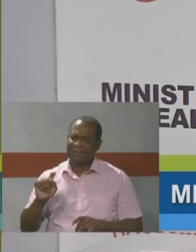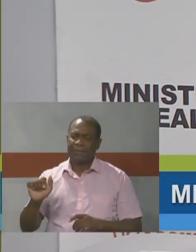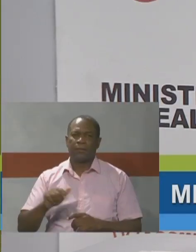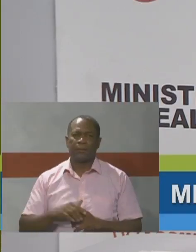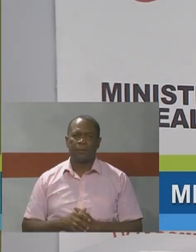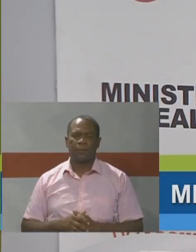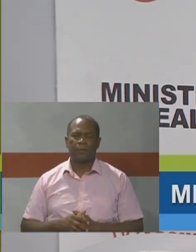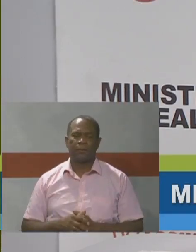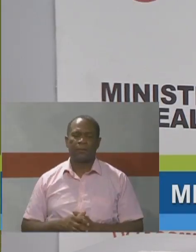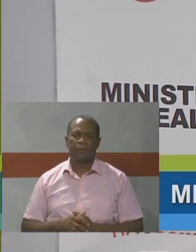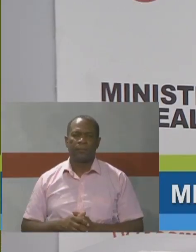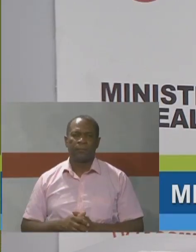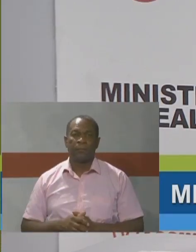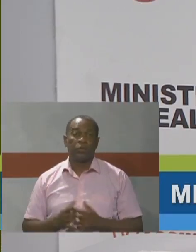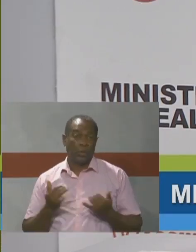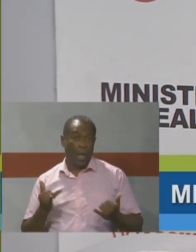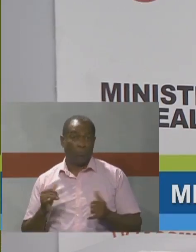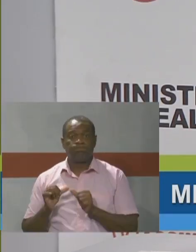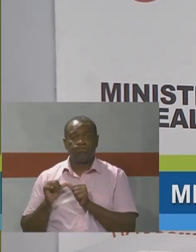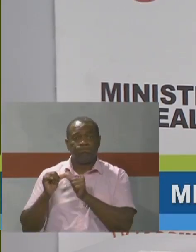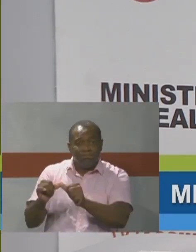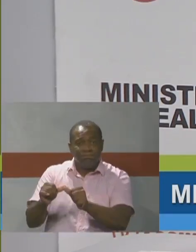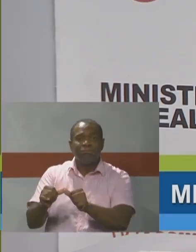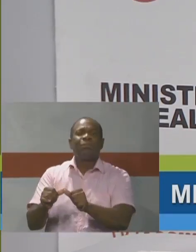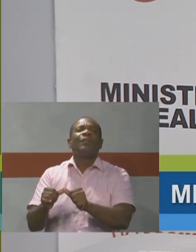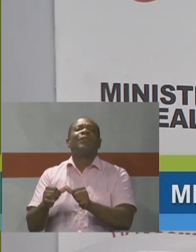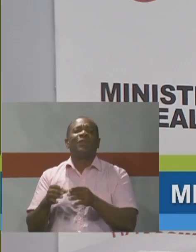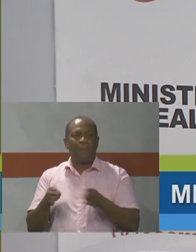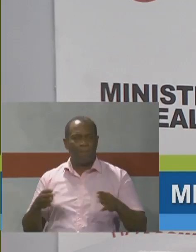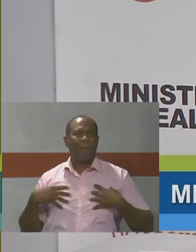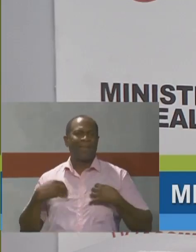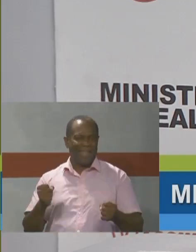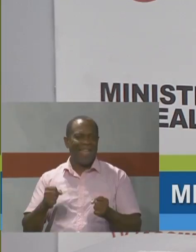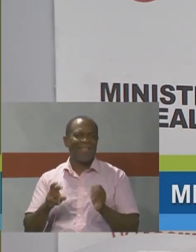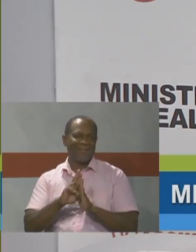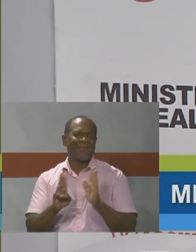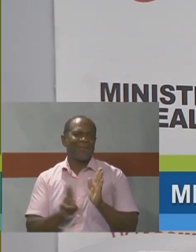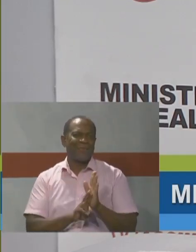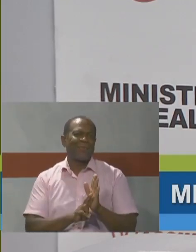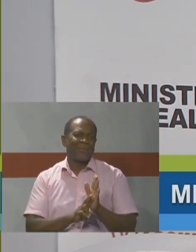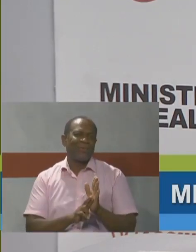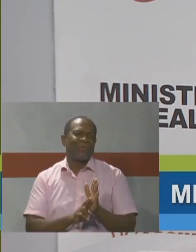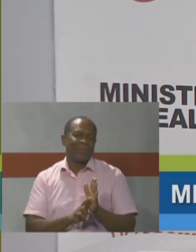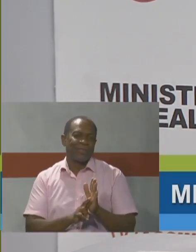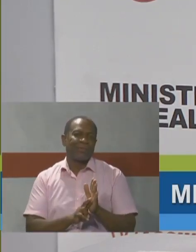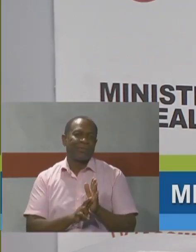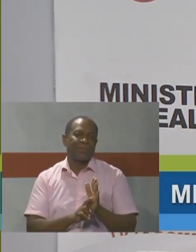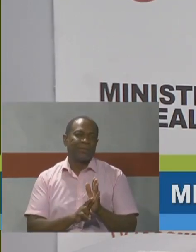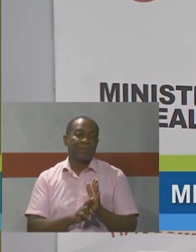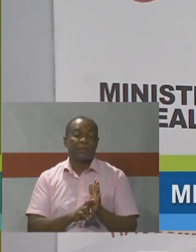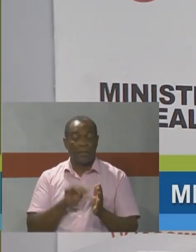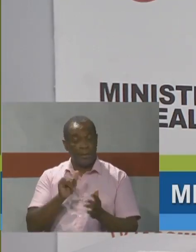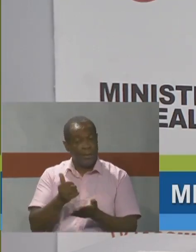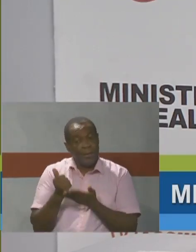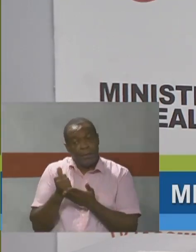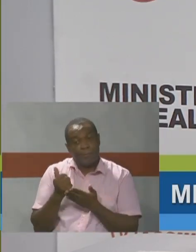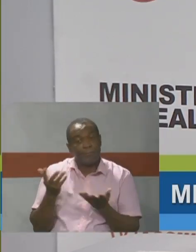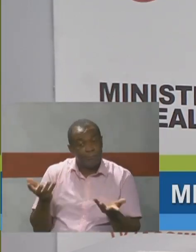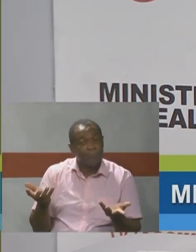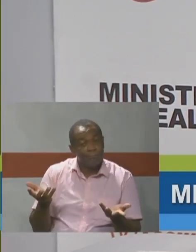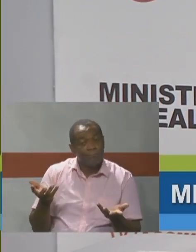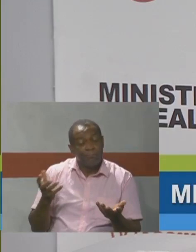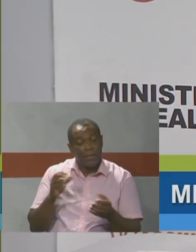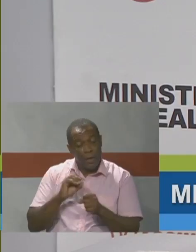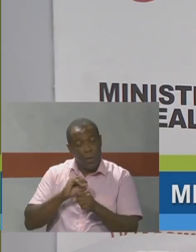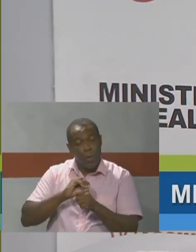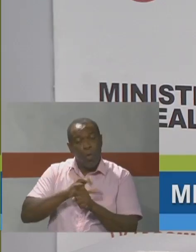meantime, I think we continue doing our public health measures as we have in force, which work against this particular variant